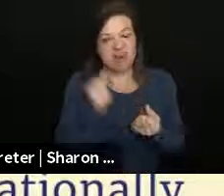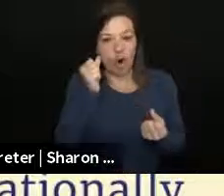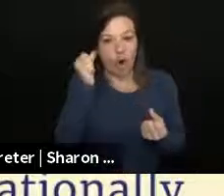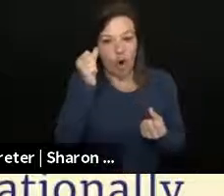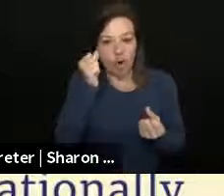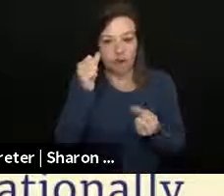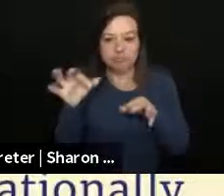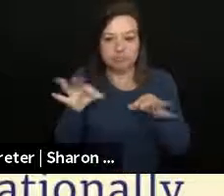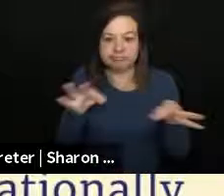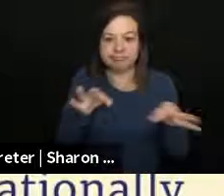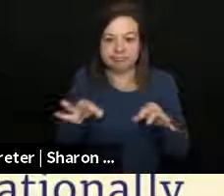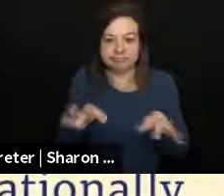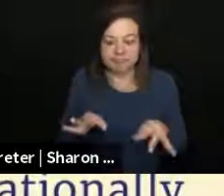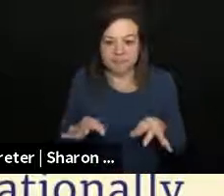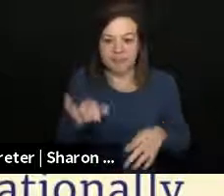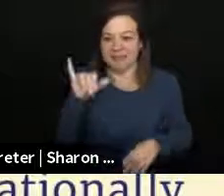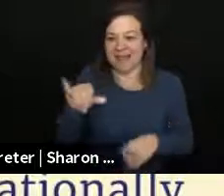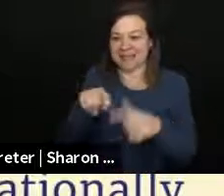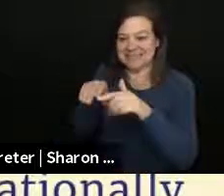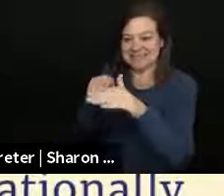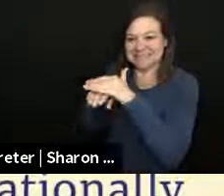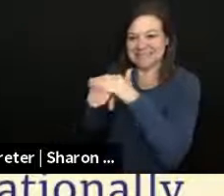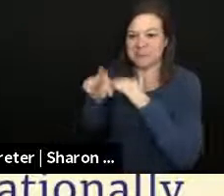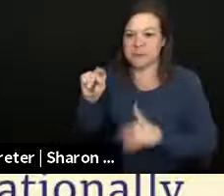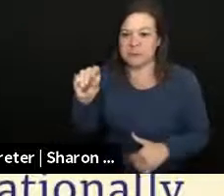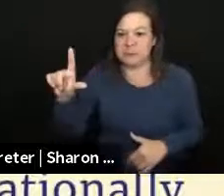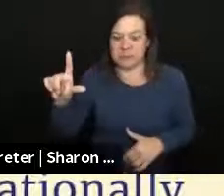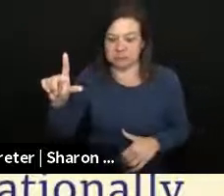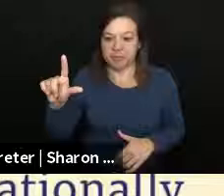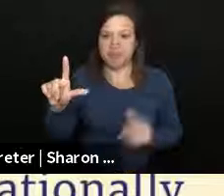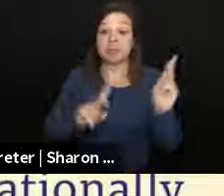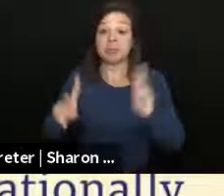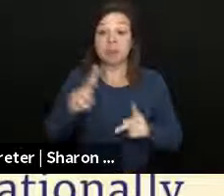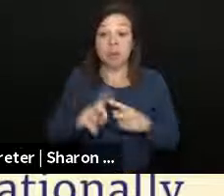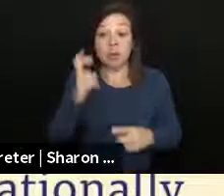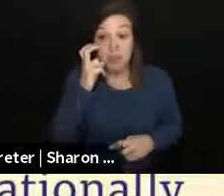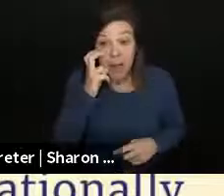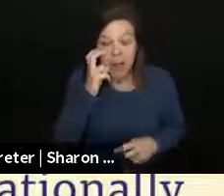description, which is the accessibility tool that people who are blind or